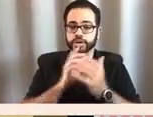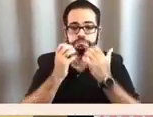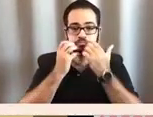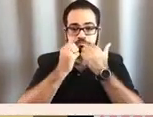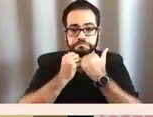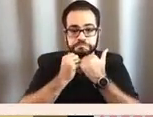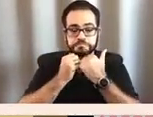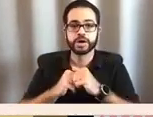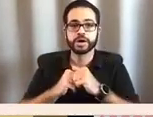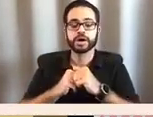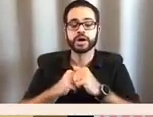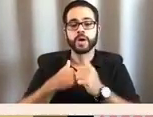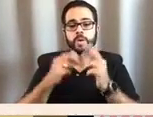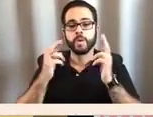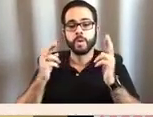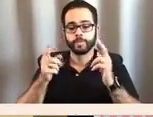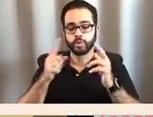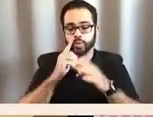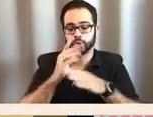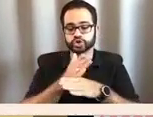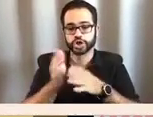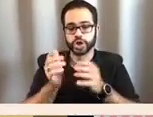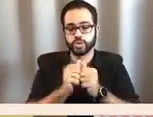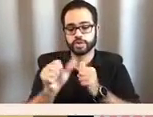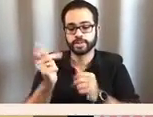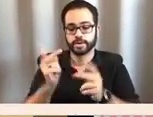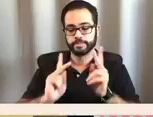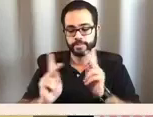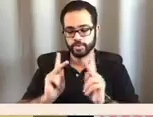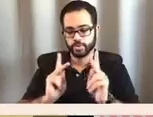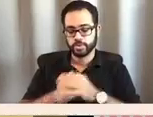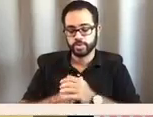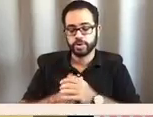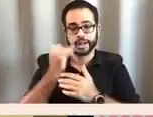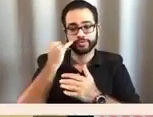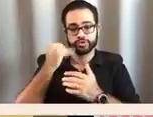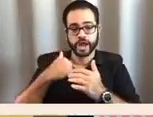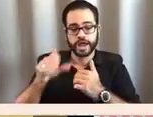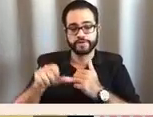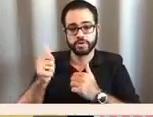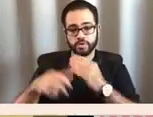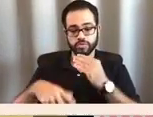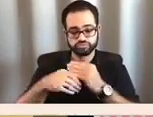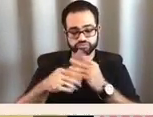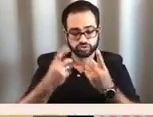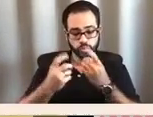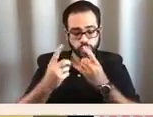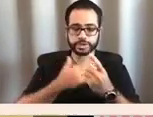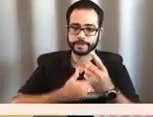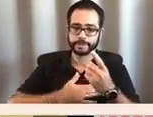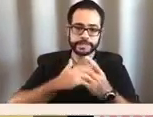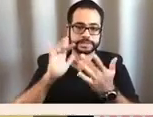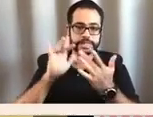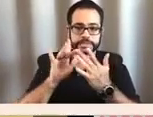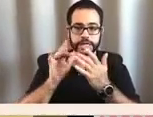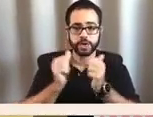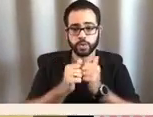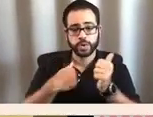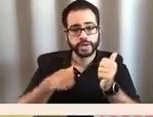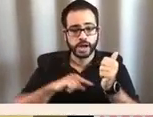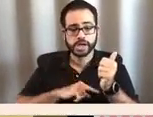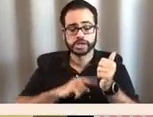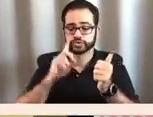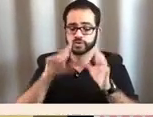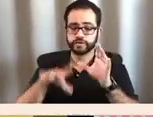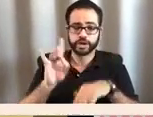meaningful, and we hope that you'll share it with others. And if you have additional questions, we hope that you'll in some way reach out to us